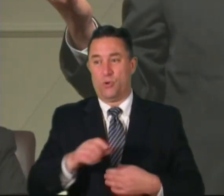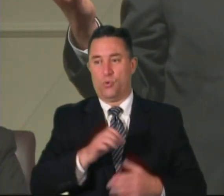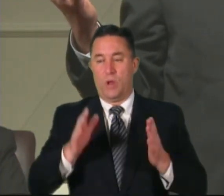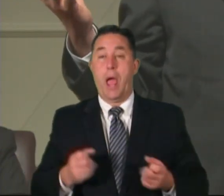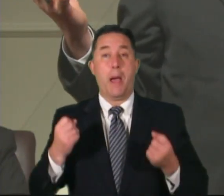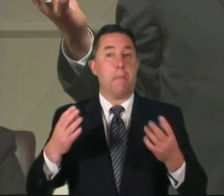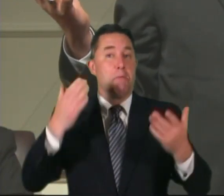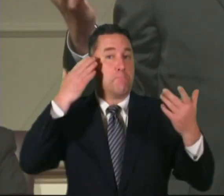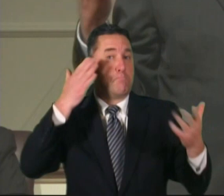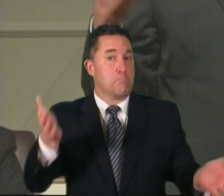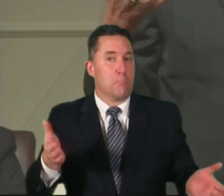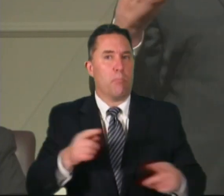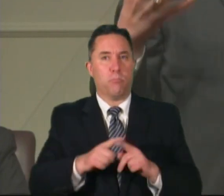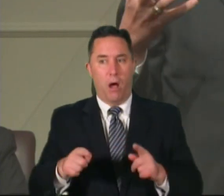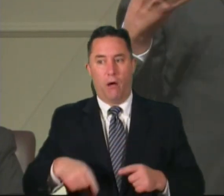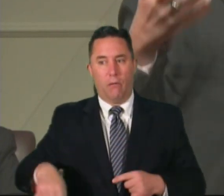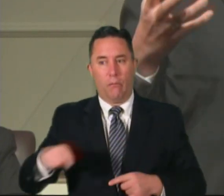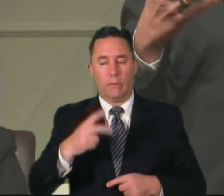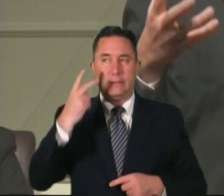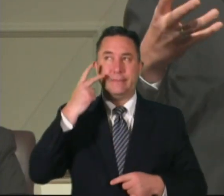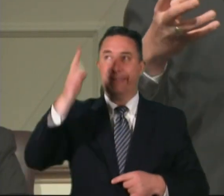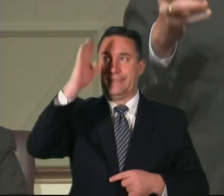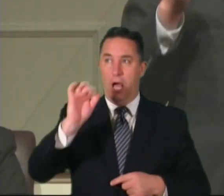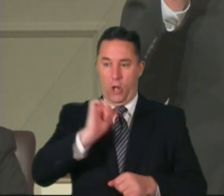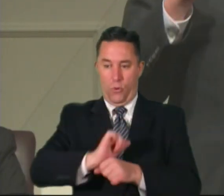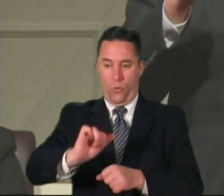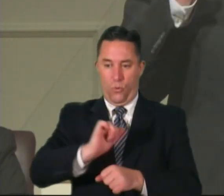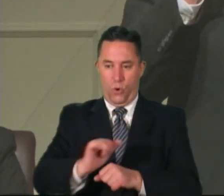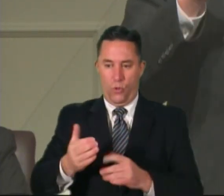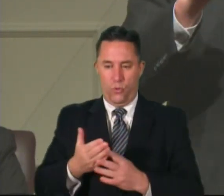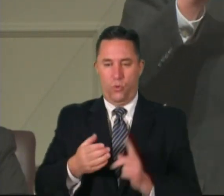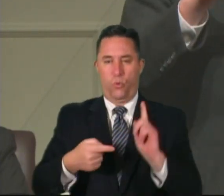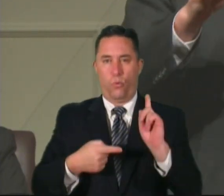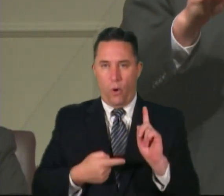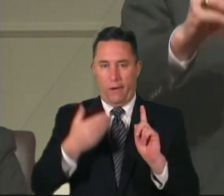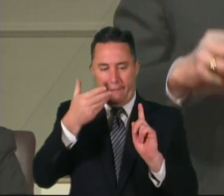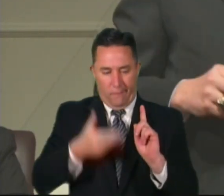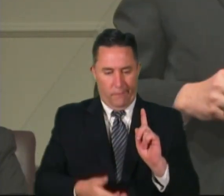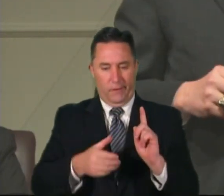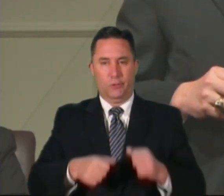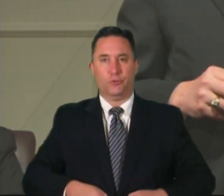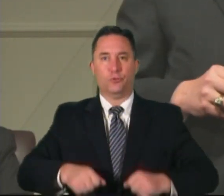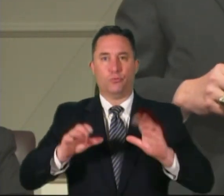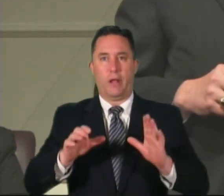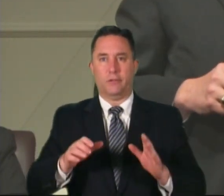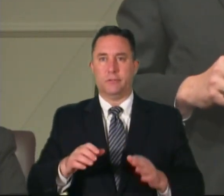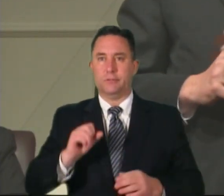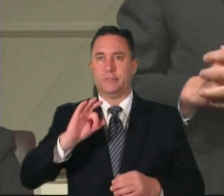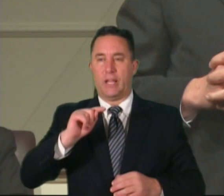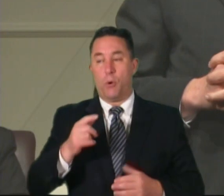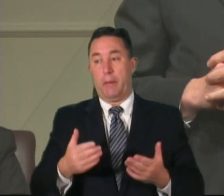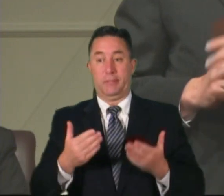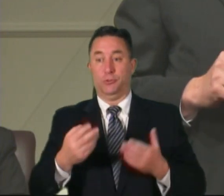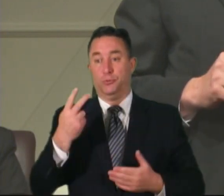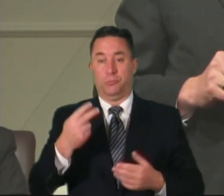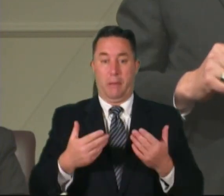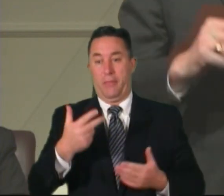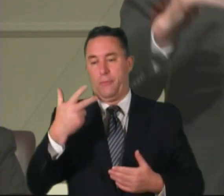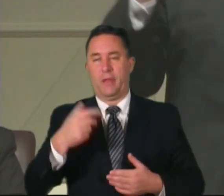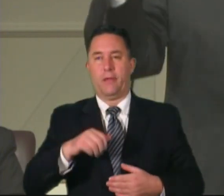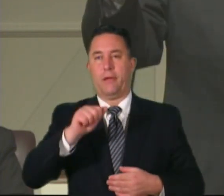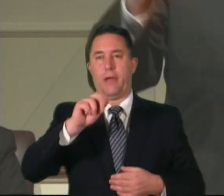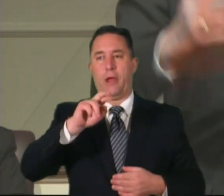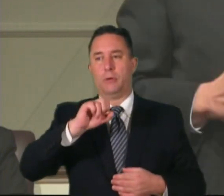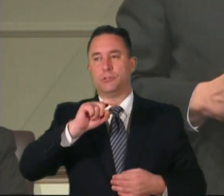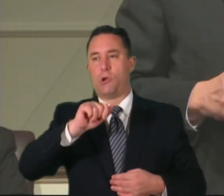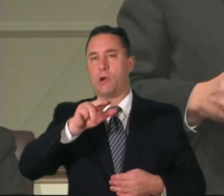how many, but they got to see God work through one surrendered saint, or maybe two or maybe three. I'm sure